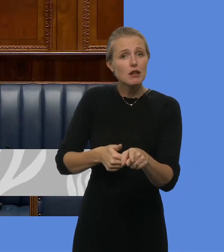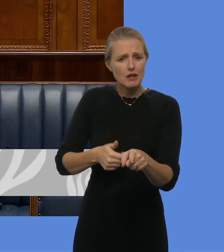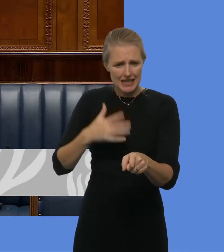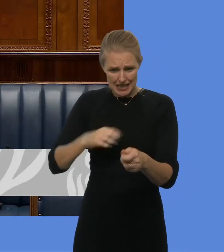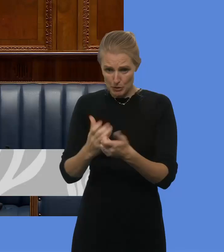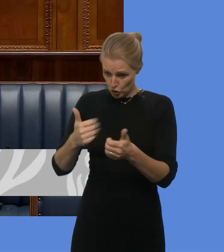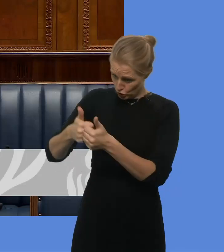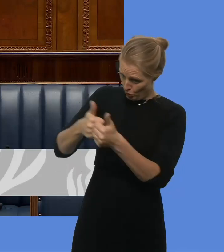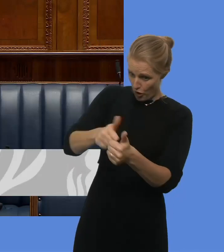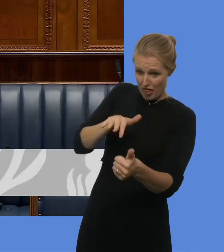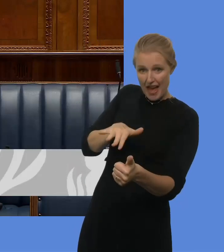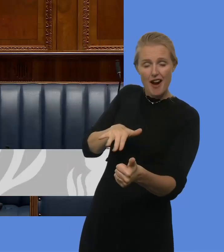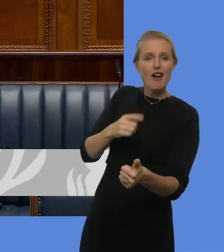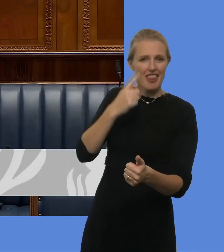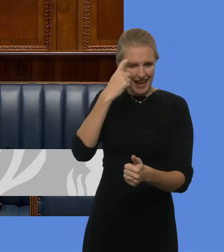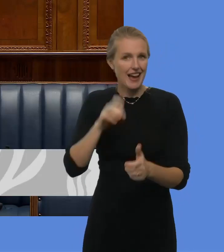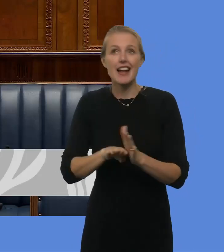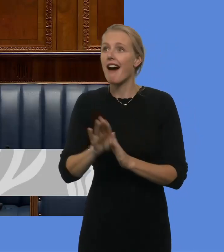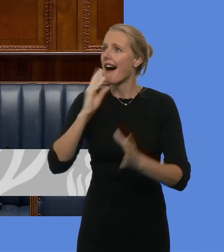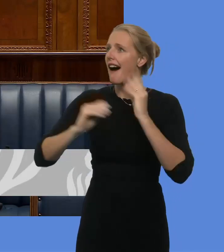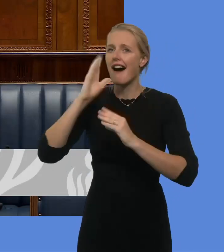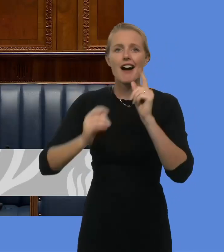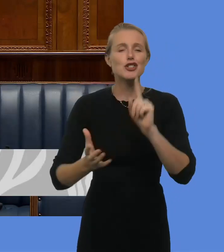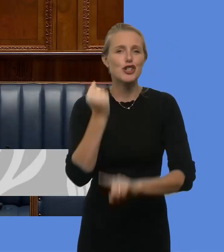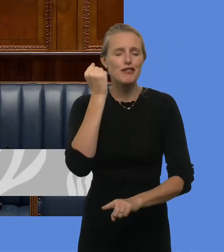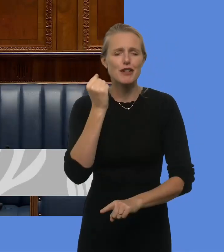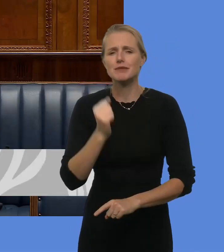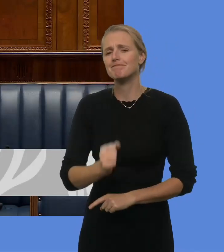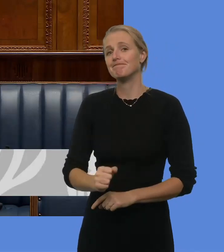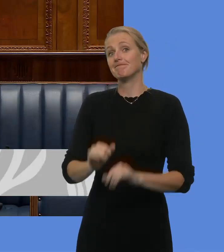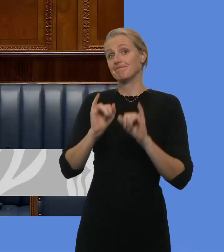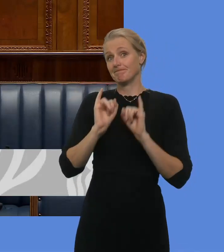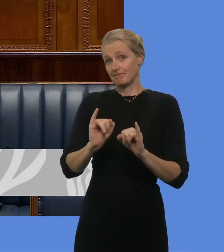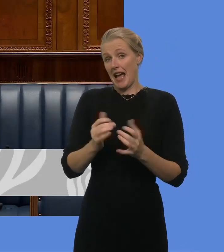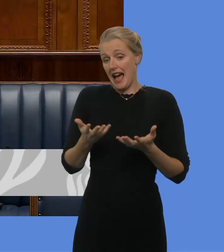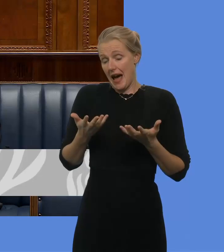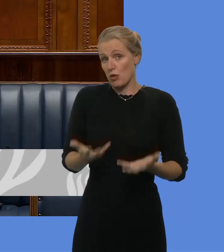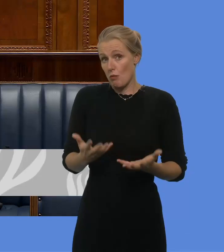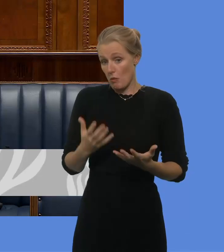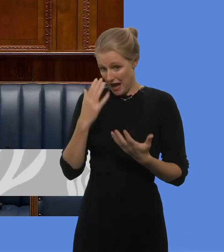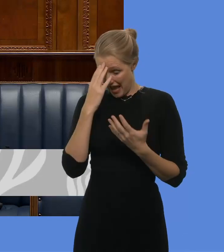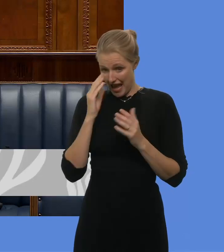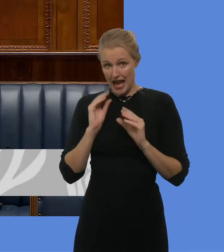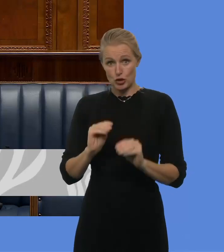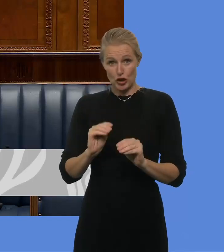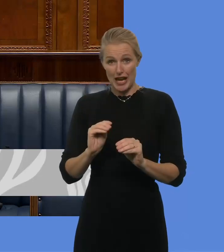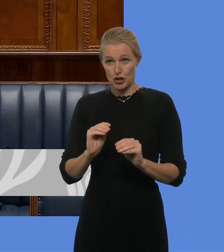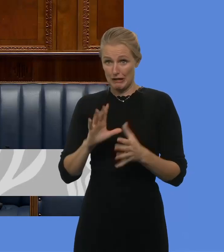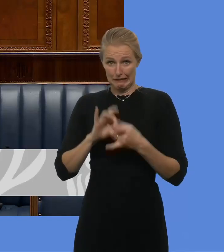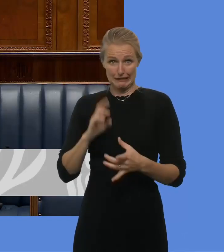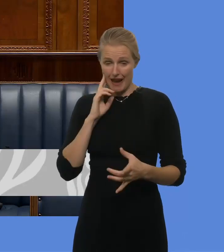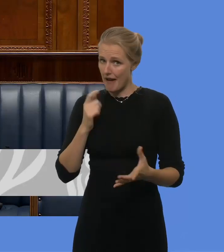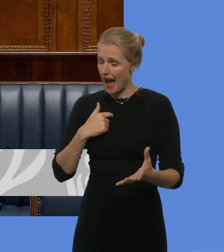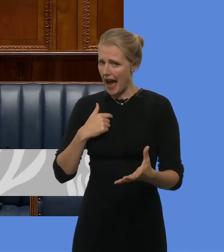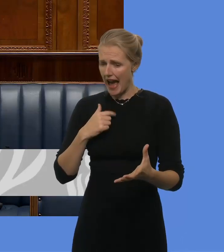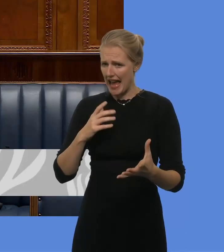order to reach their full potential. While many aspects of this specific element of our education system is relatively new to me and